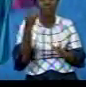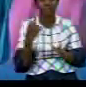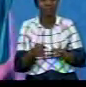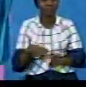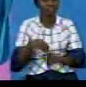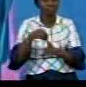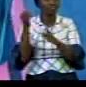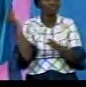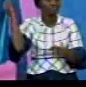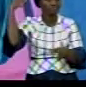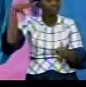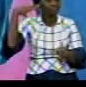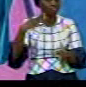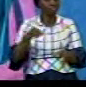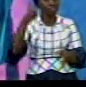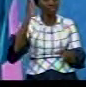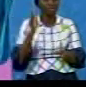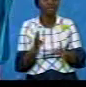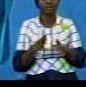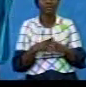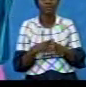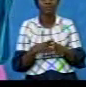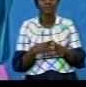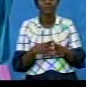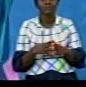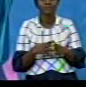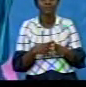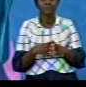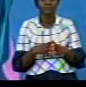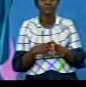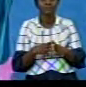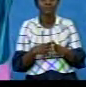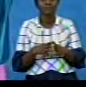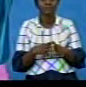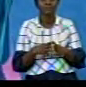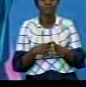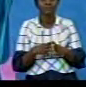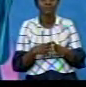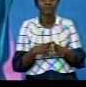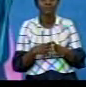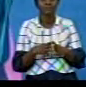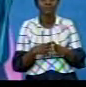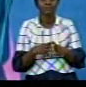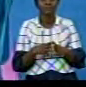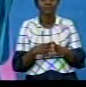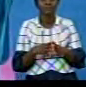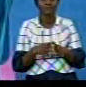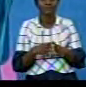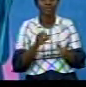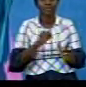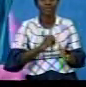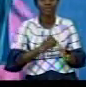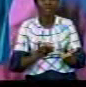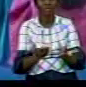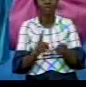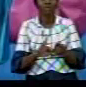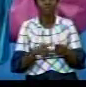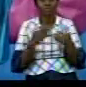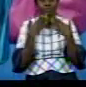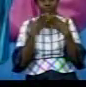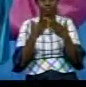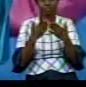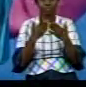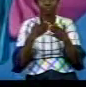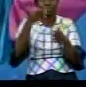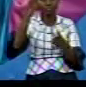god my name is edith usman i'm from gomer region from magazine street i want to thank god for the goodness of